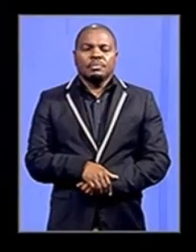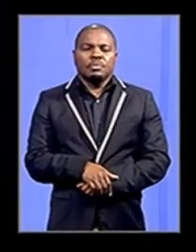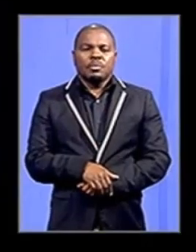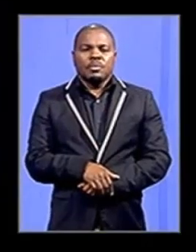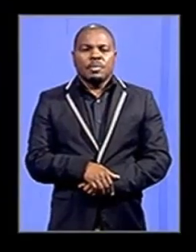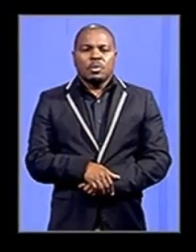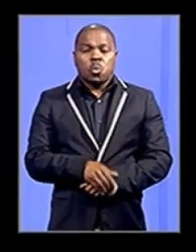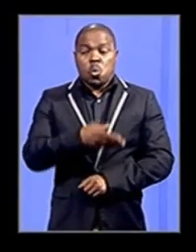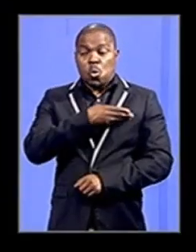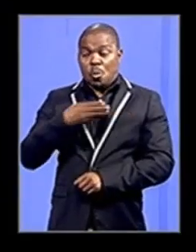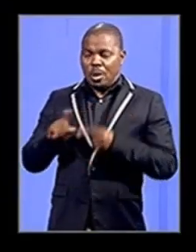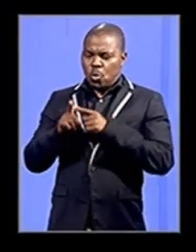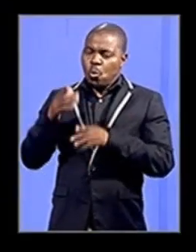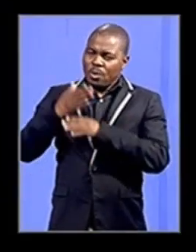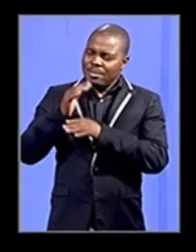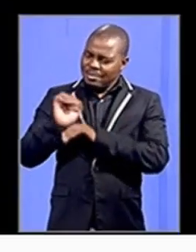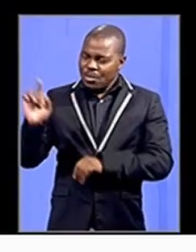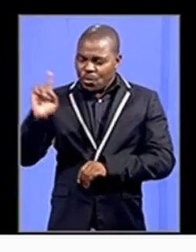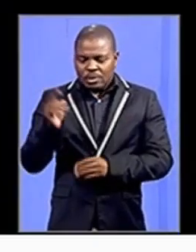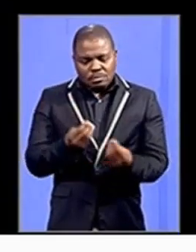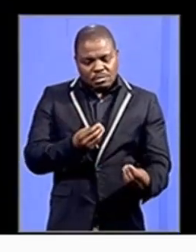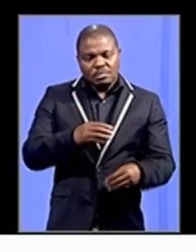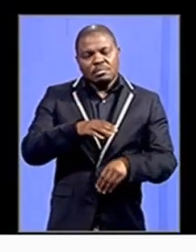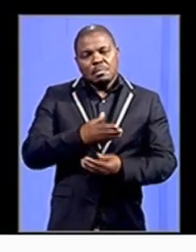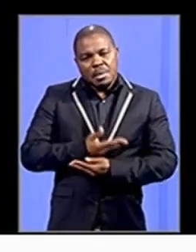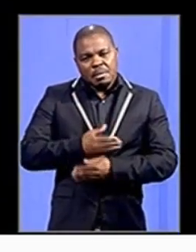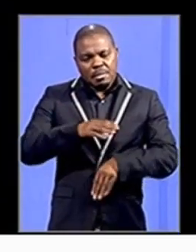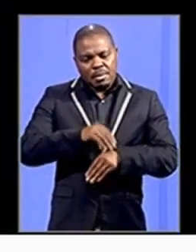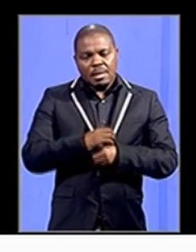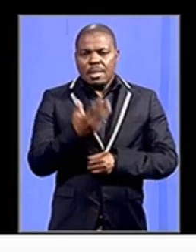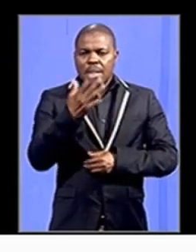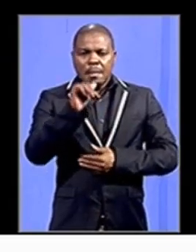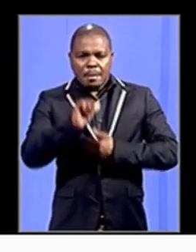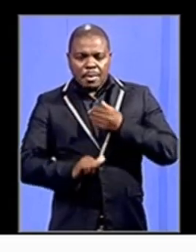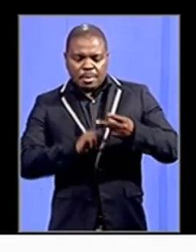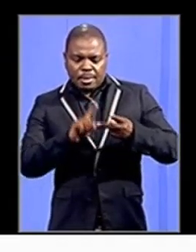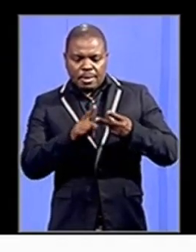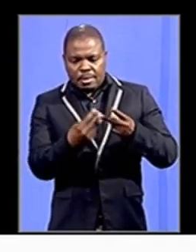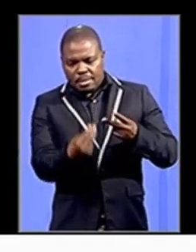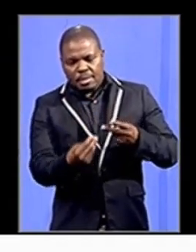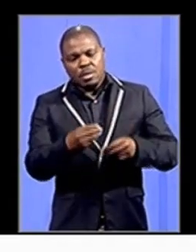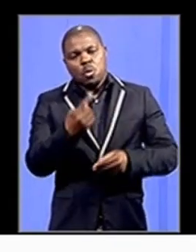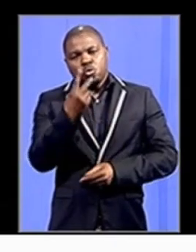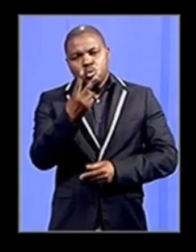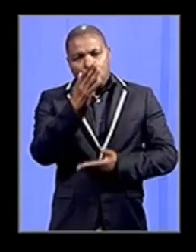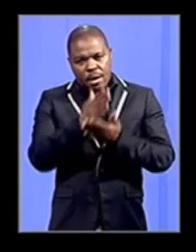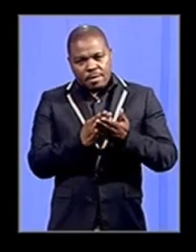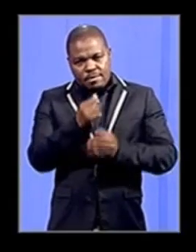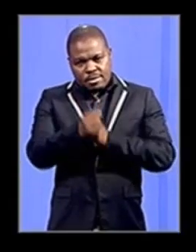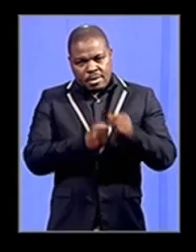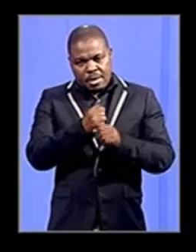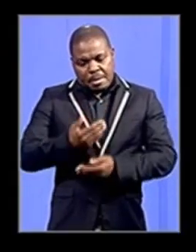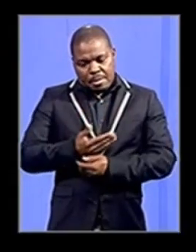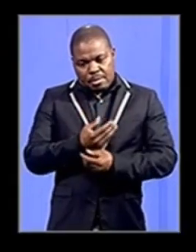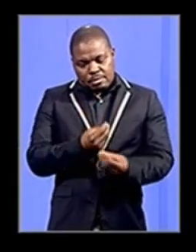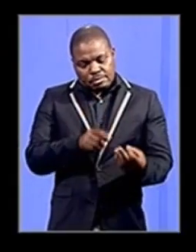Mosadi yo o be a filwe mošomo wa go hlokomela lesea la dikgwedi tše senyane le ngwana wa mengwaga e 2 le seripa go ena le